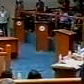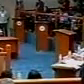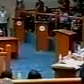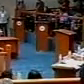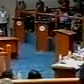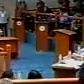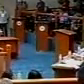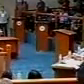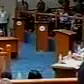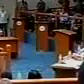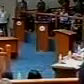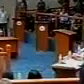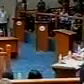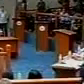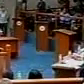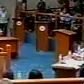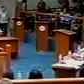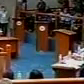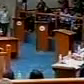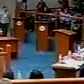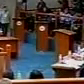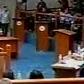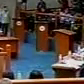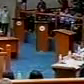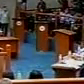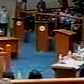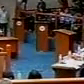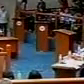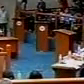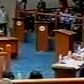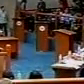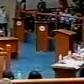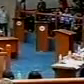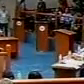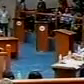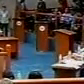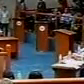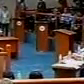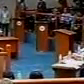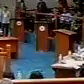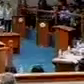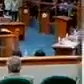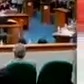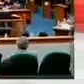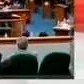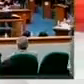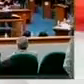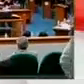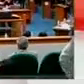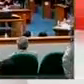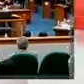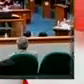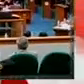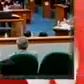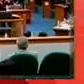whether dollar or peso is contained in one document alone kaya nagkaroon po ng mahabang pag-uusap